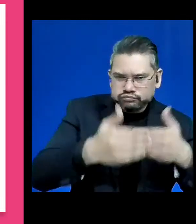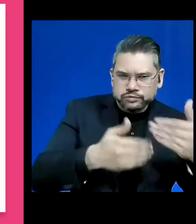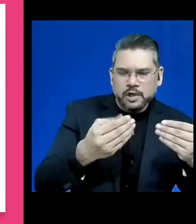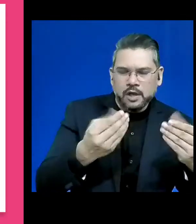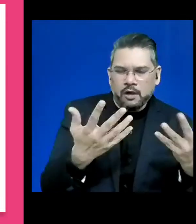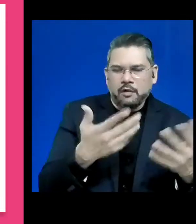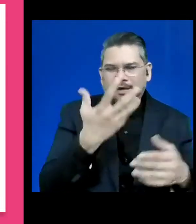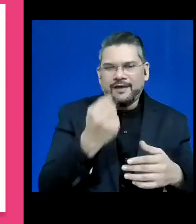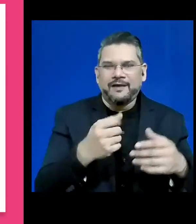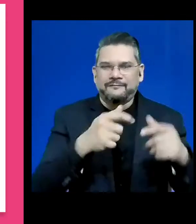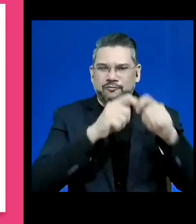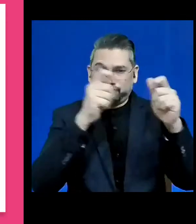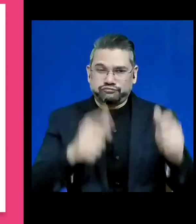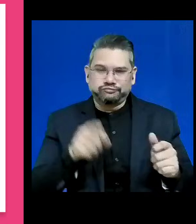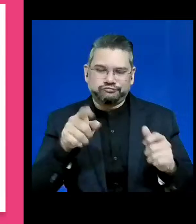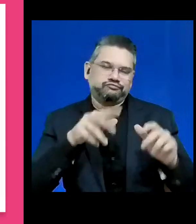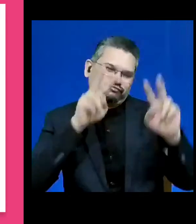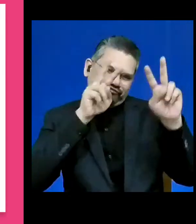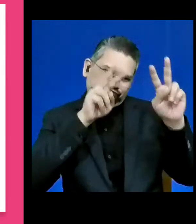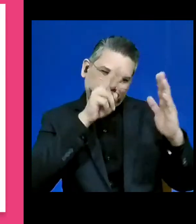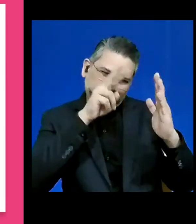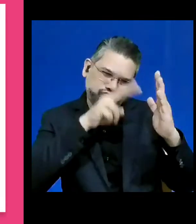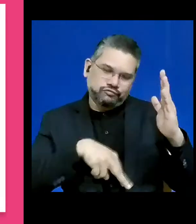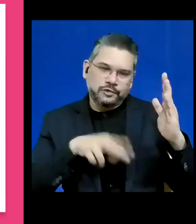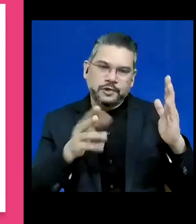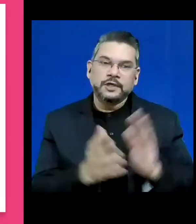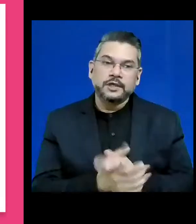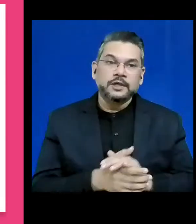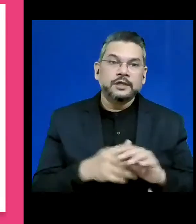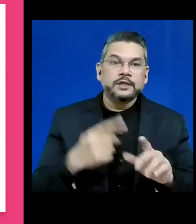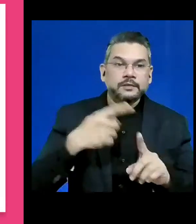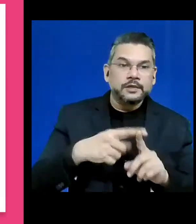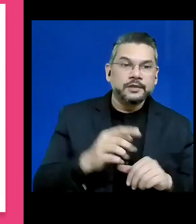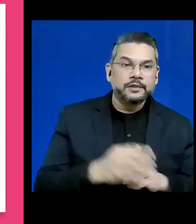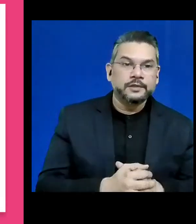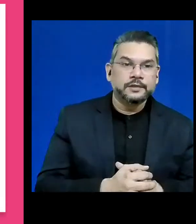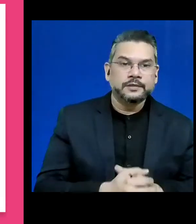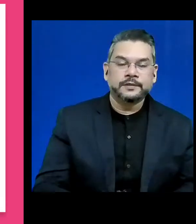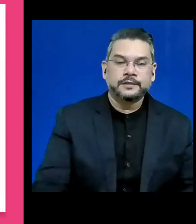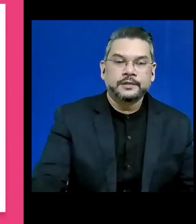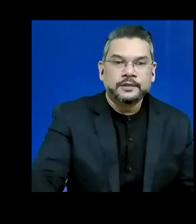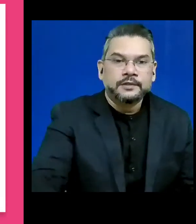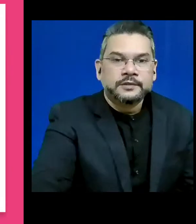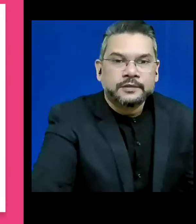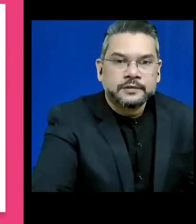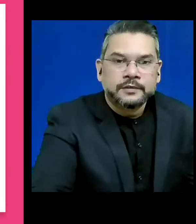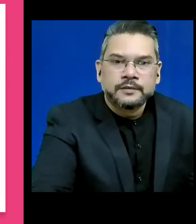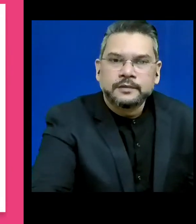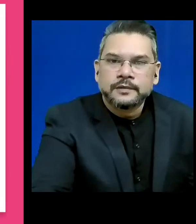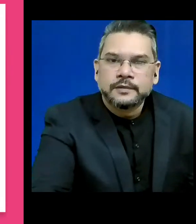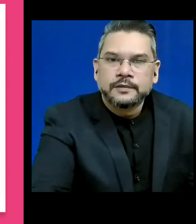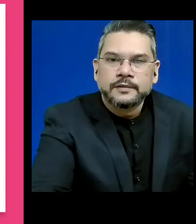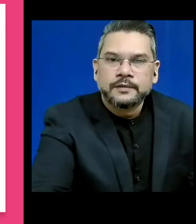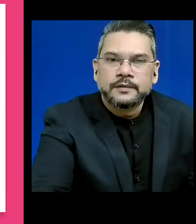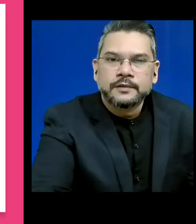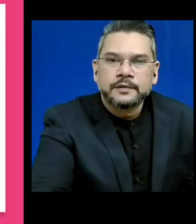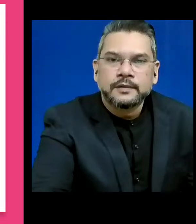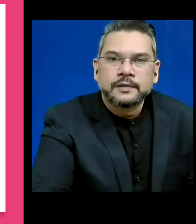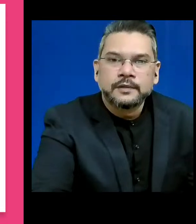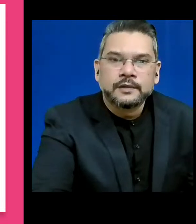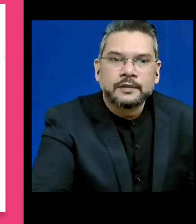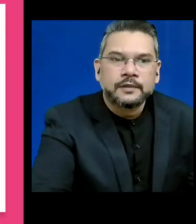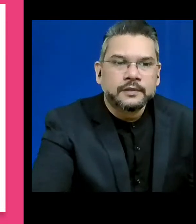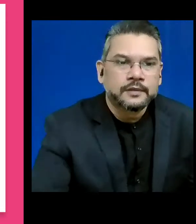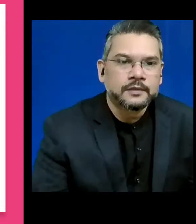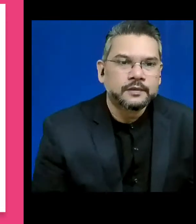that. Tab index is another one that's used quite frequently. It's an HTML attribute used to define the order in which elements are focused